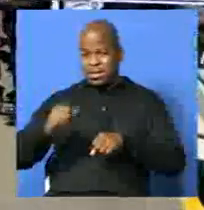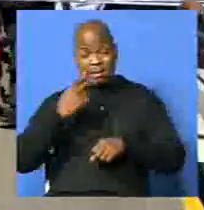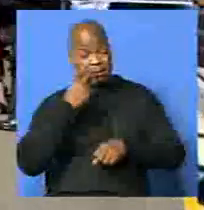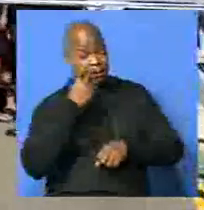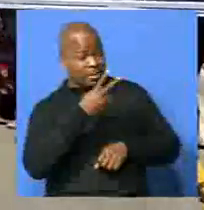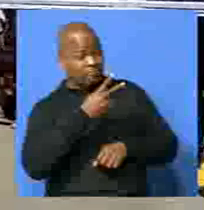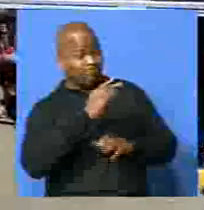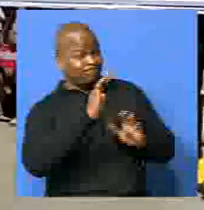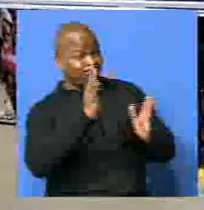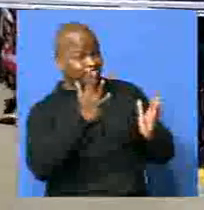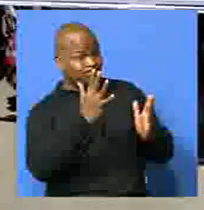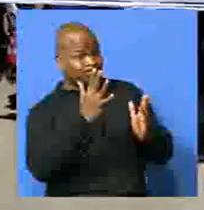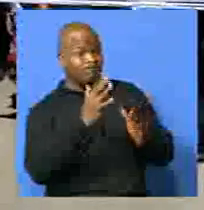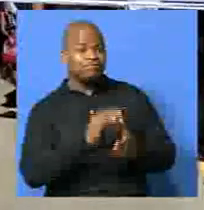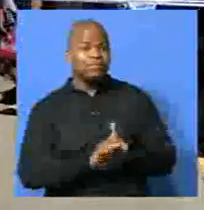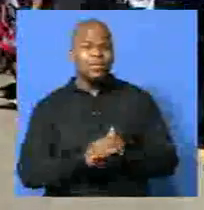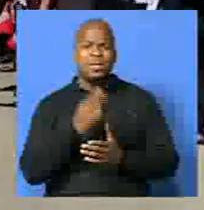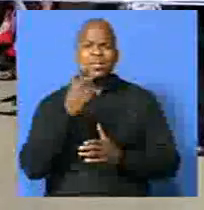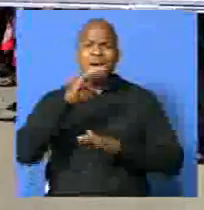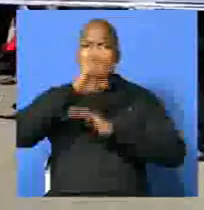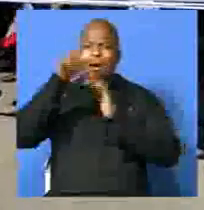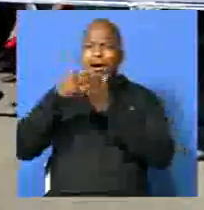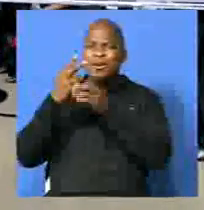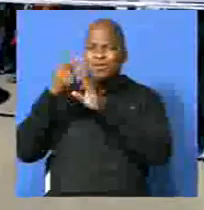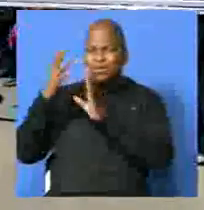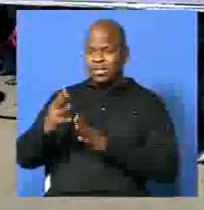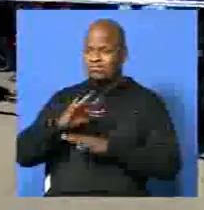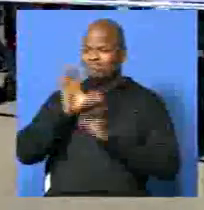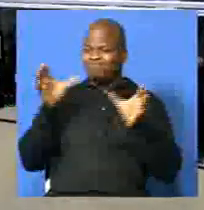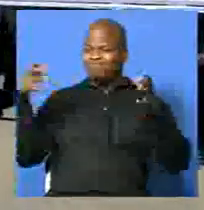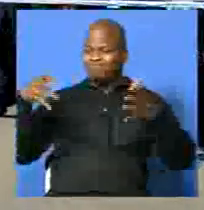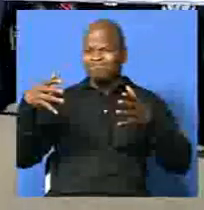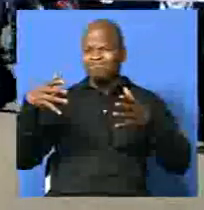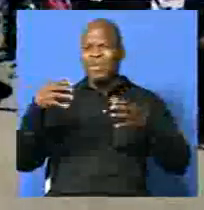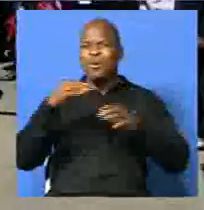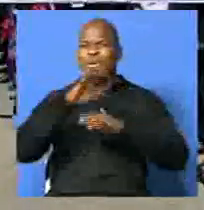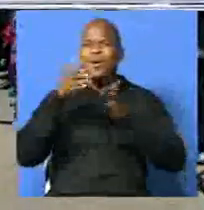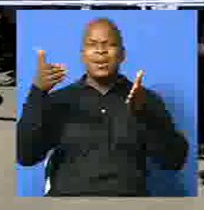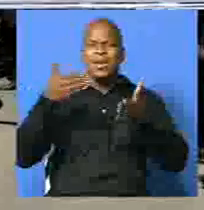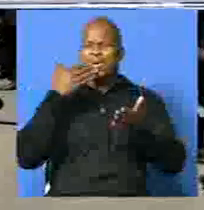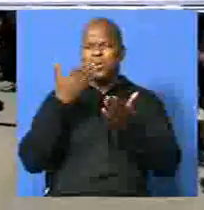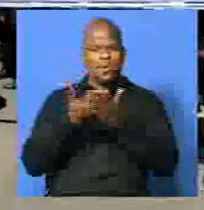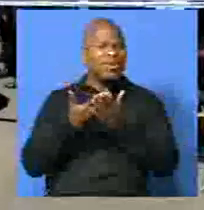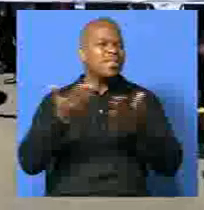bone mo ditshwantse tsa gago mare o kgona go ya gore botlhe ba na le dio ba tota botlhe ba tseng gone ga gona poosong it's a good thing